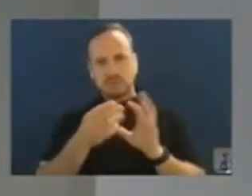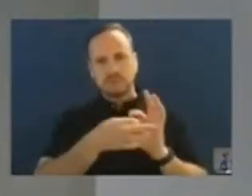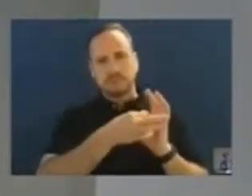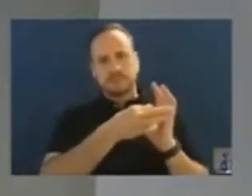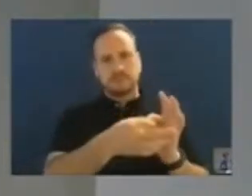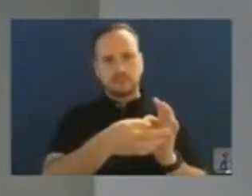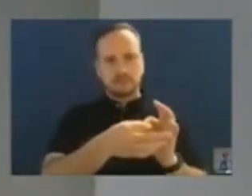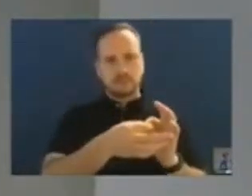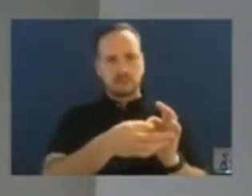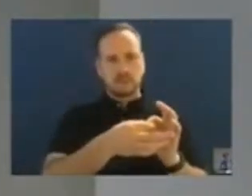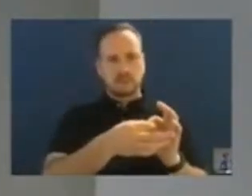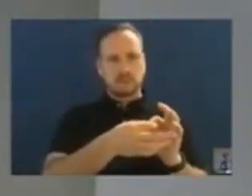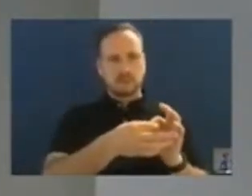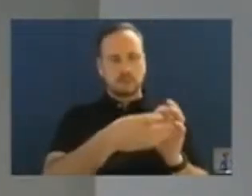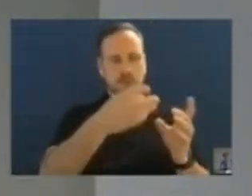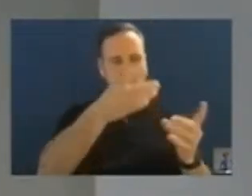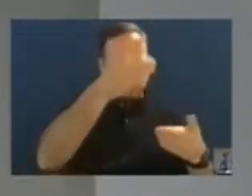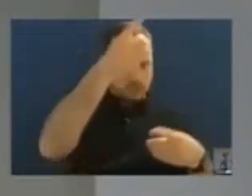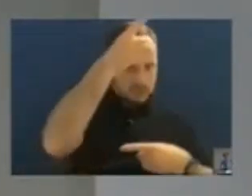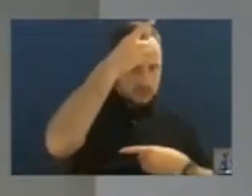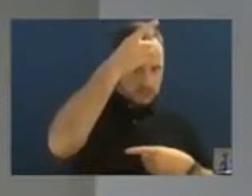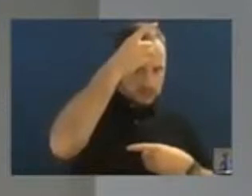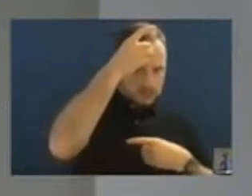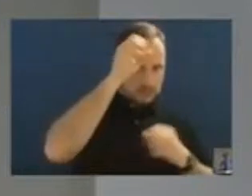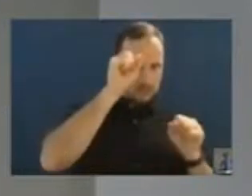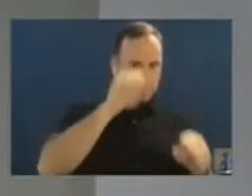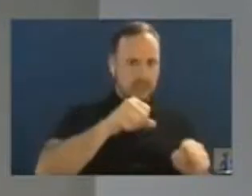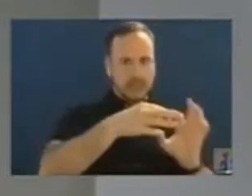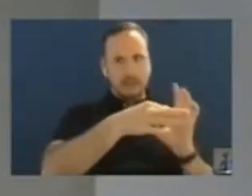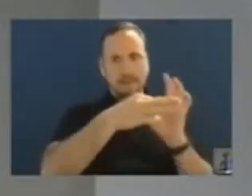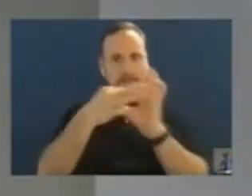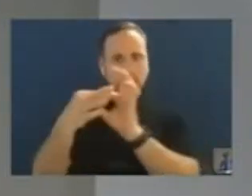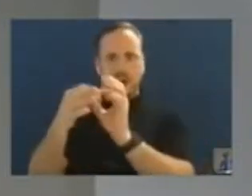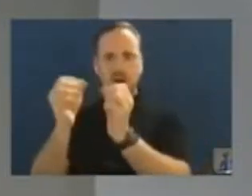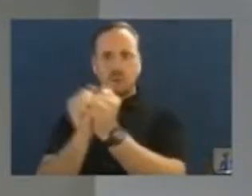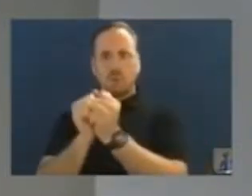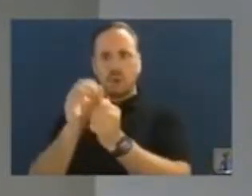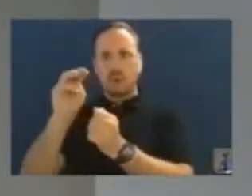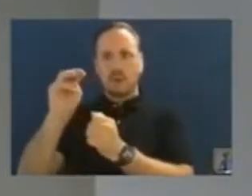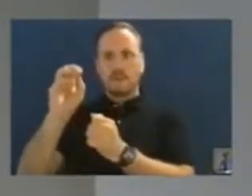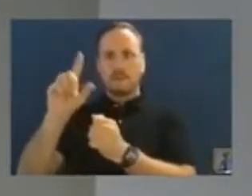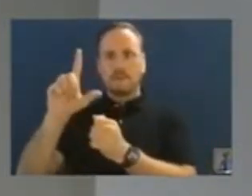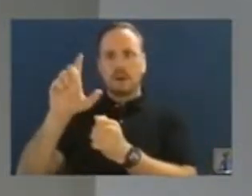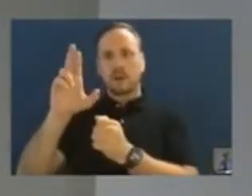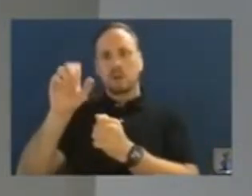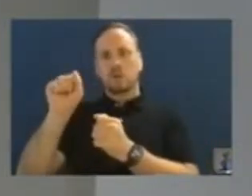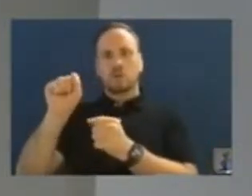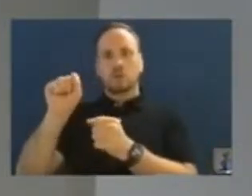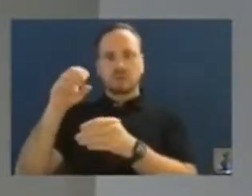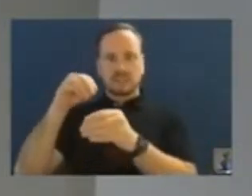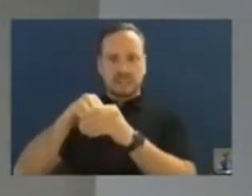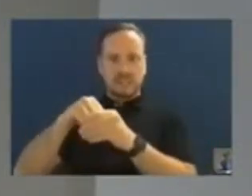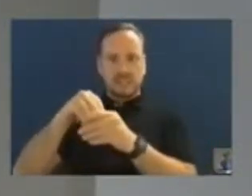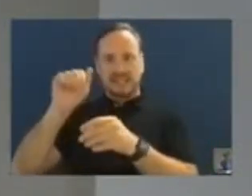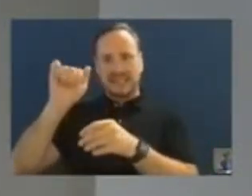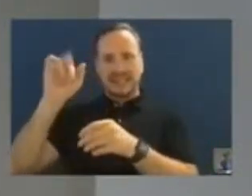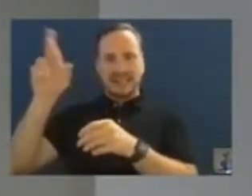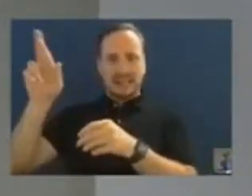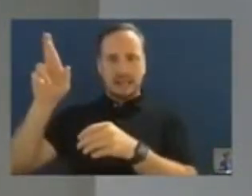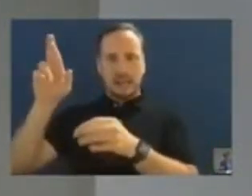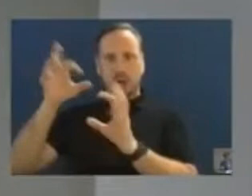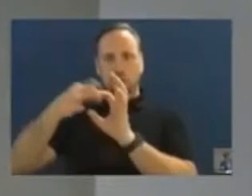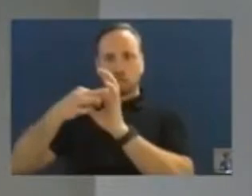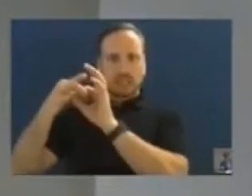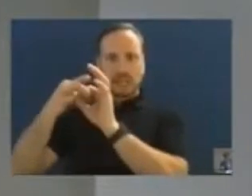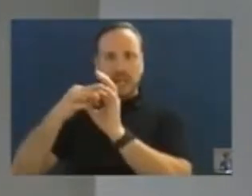disease and how it can bond with molecules in aerosol-related products. I was wondering if the district has made any evaluations